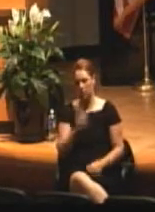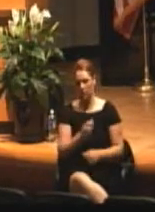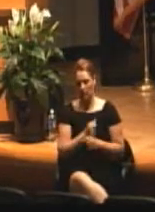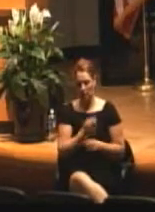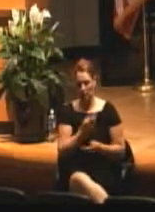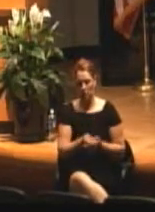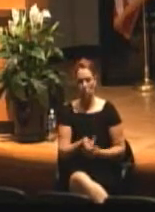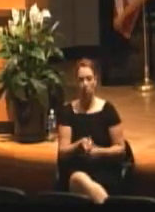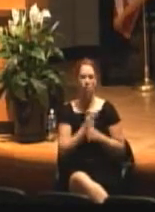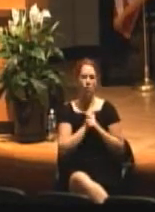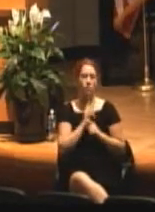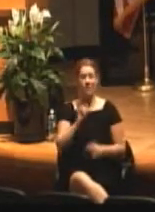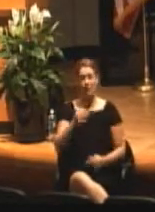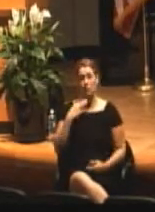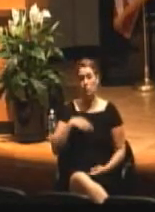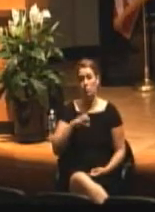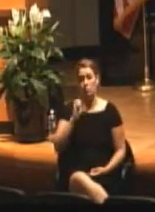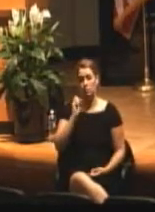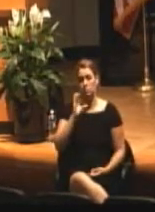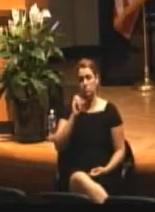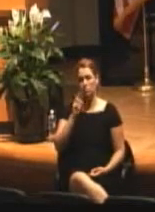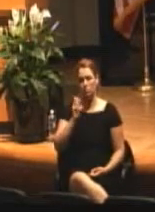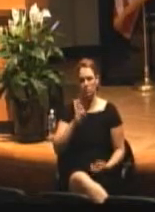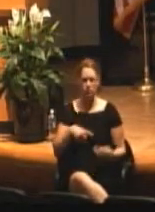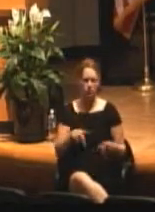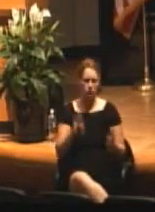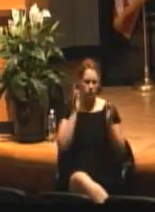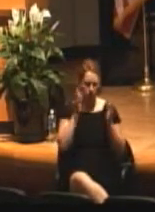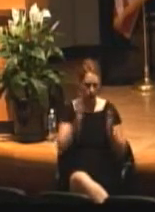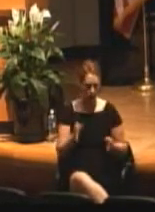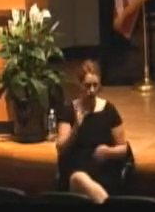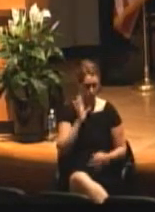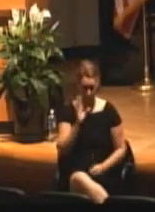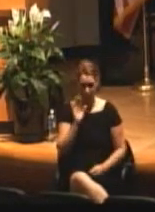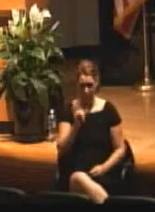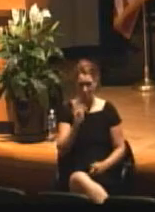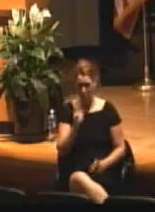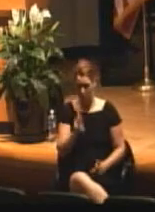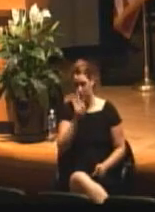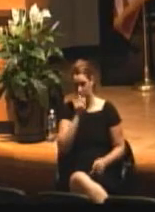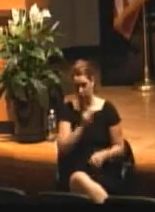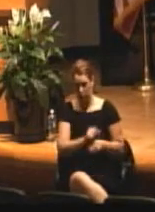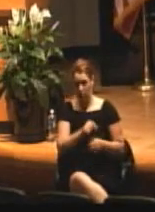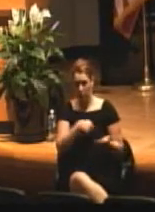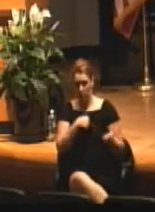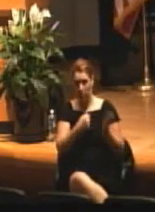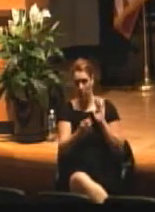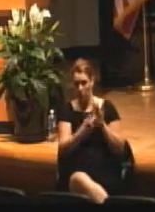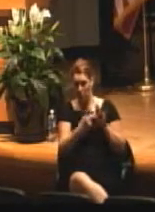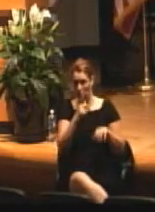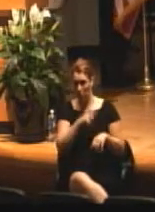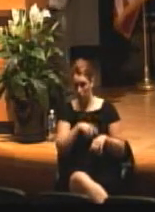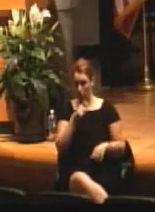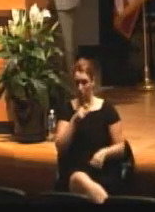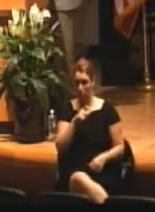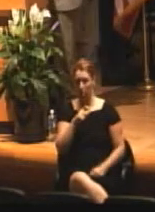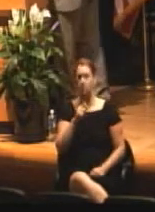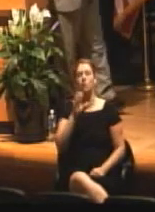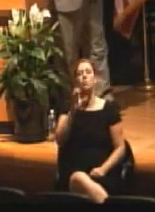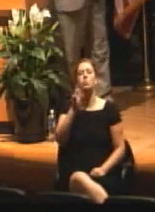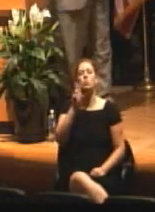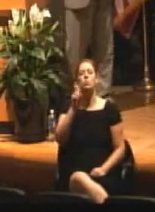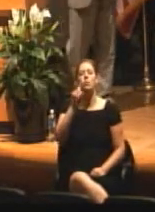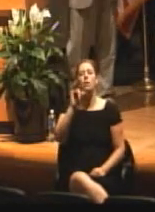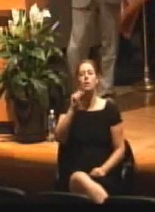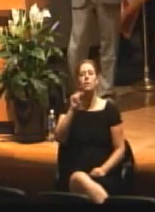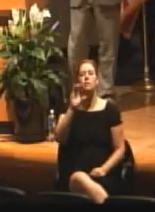is just your number that lenders use to decide if this person is going to make their payments back on time. Credit scores themselves